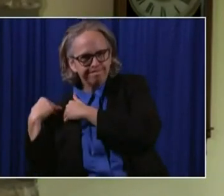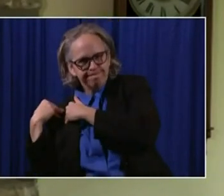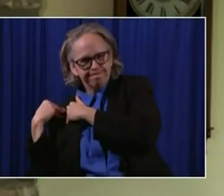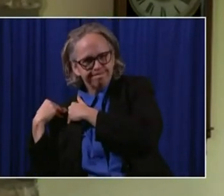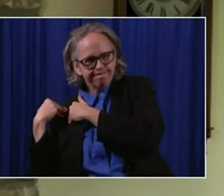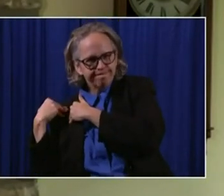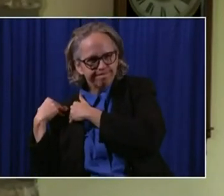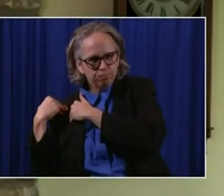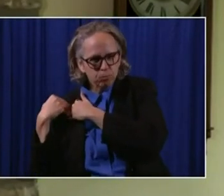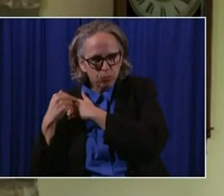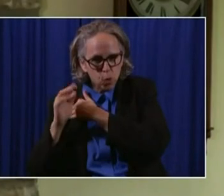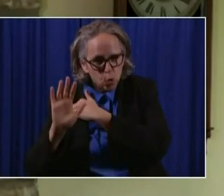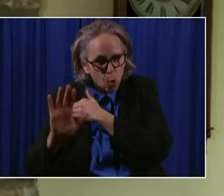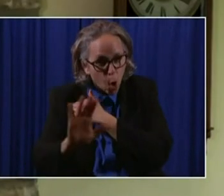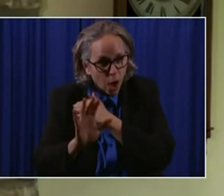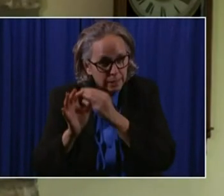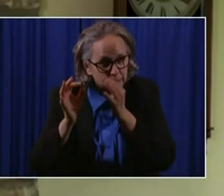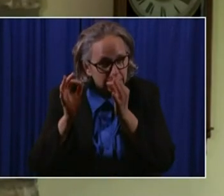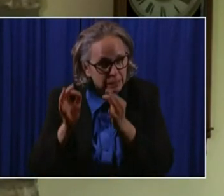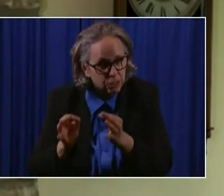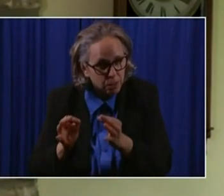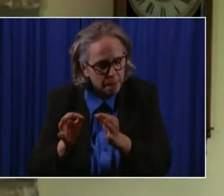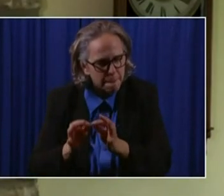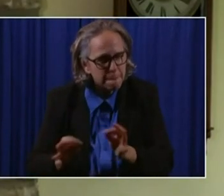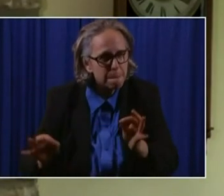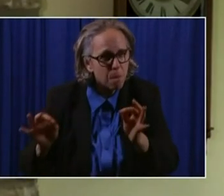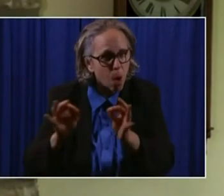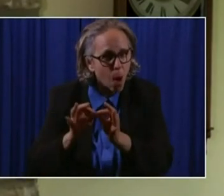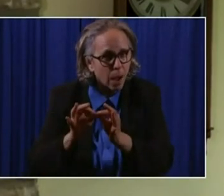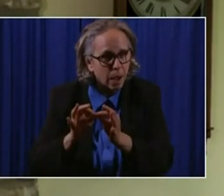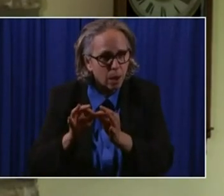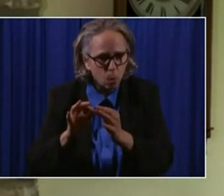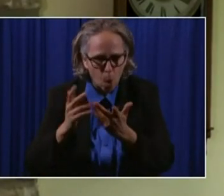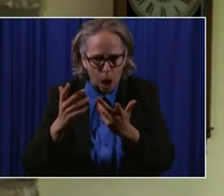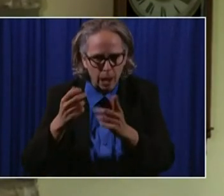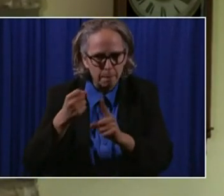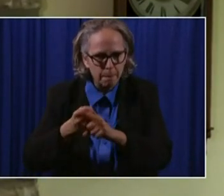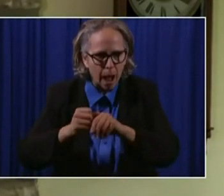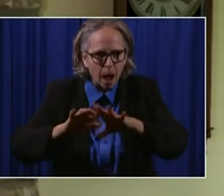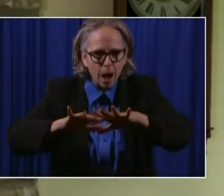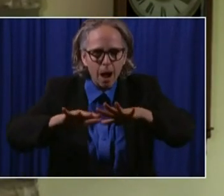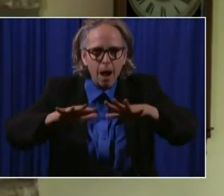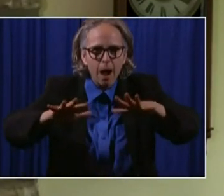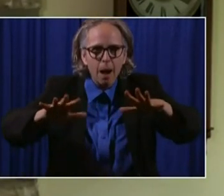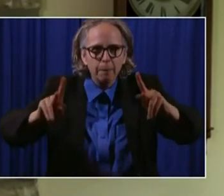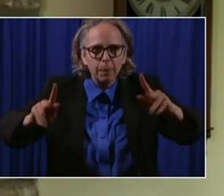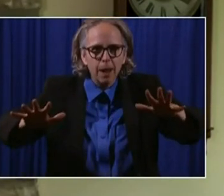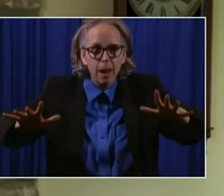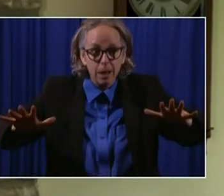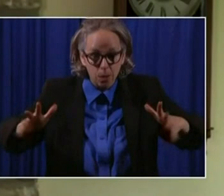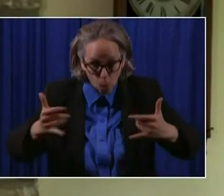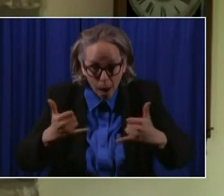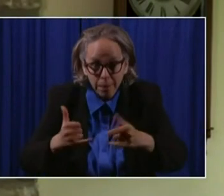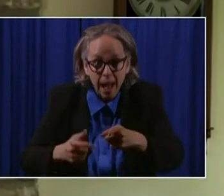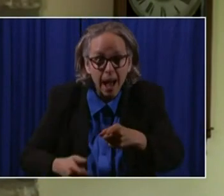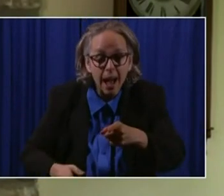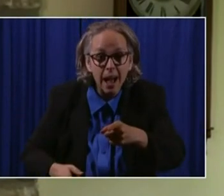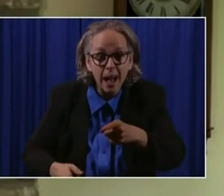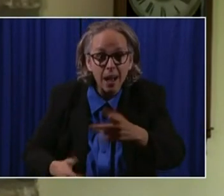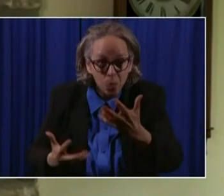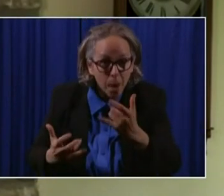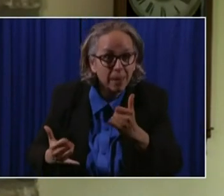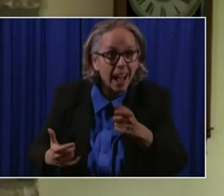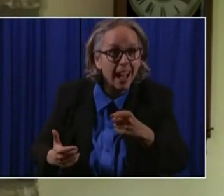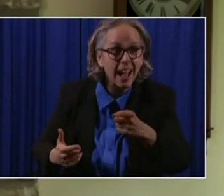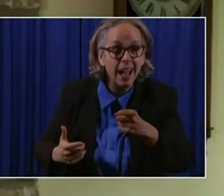understand what really is at stake. And that if they're going to be able to play whatever sport it is they're playing, whether it is